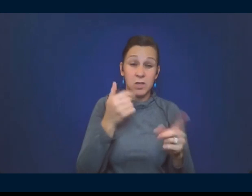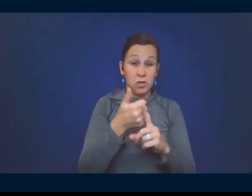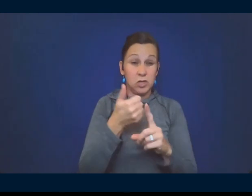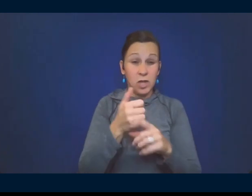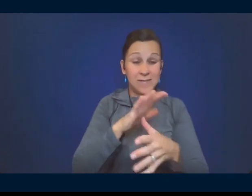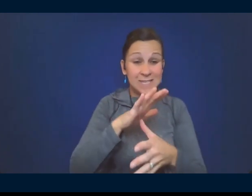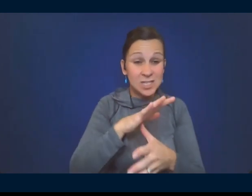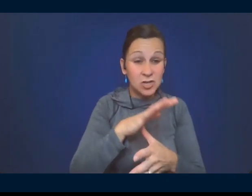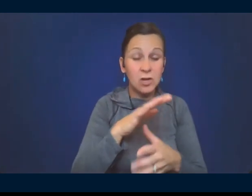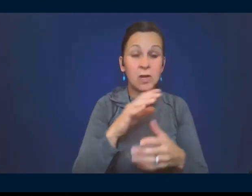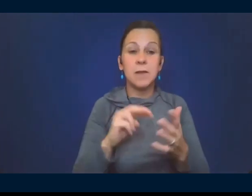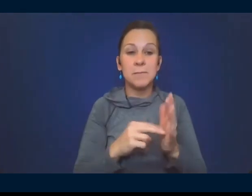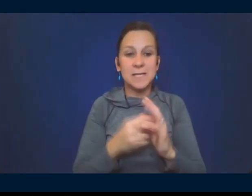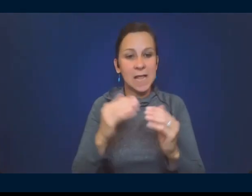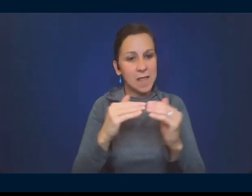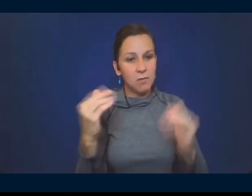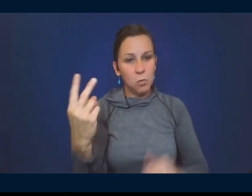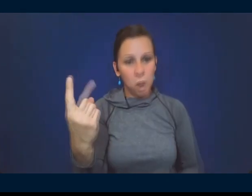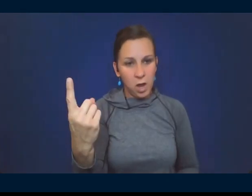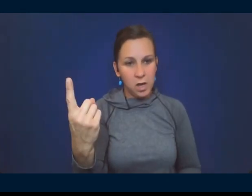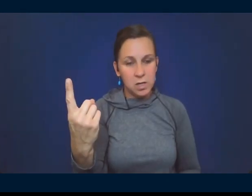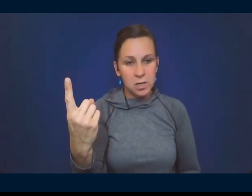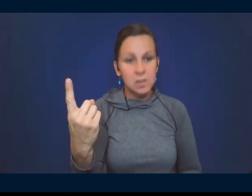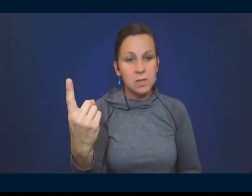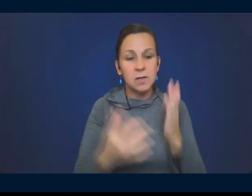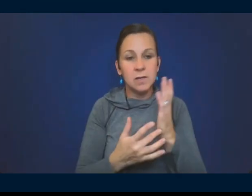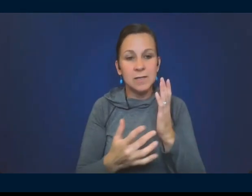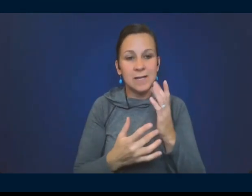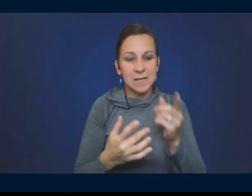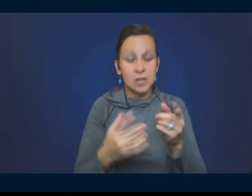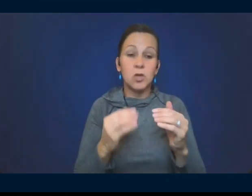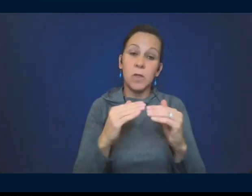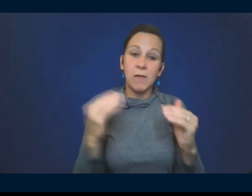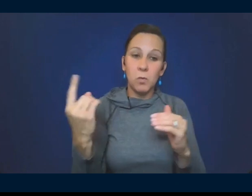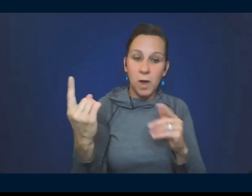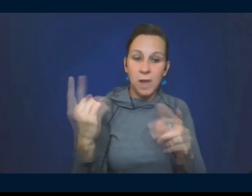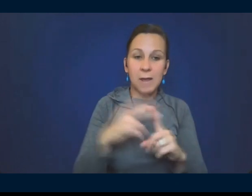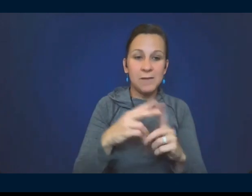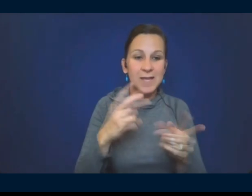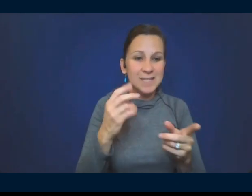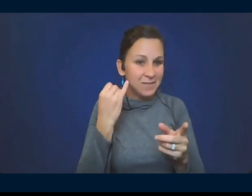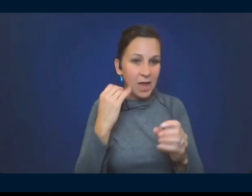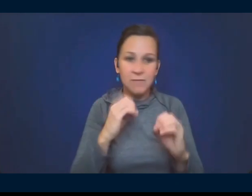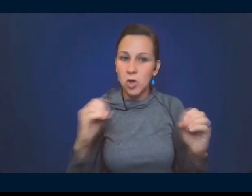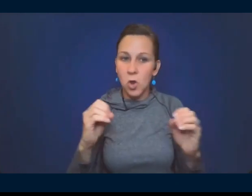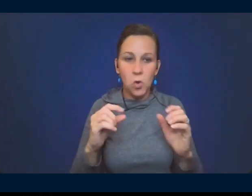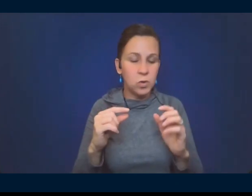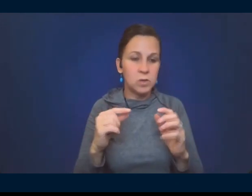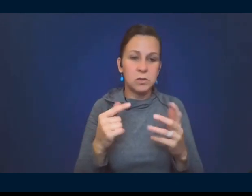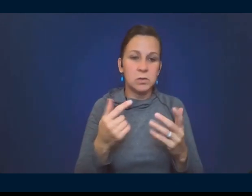that means you would be a level 1, which technically is not listed here, but level 1 applicants, as long as you have no graduate